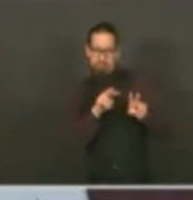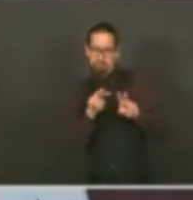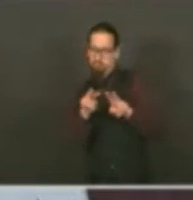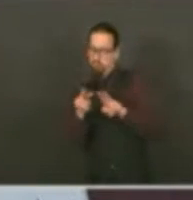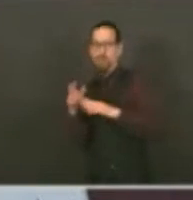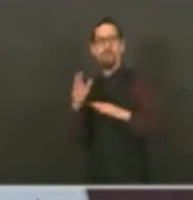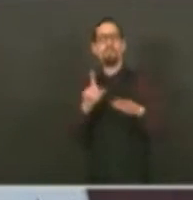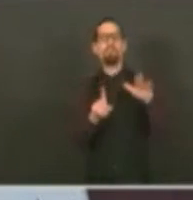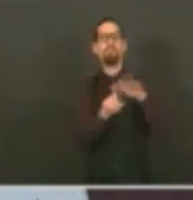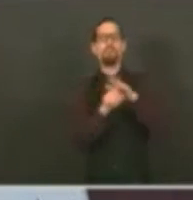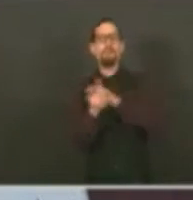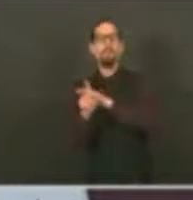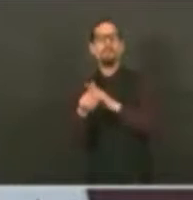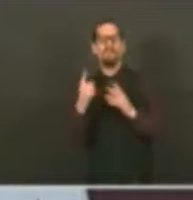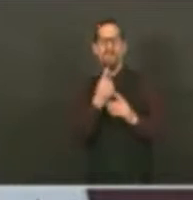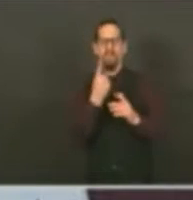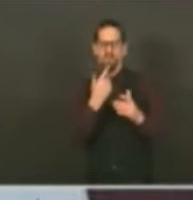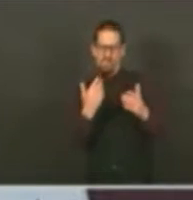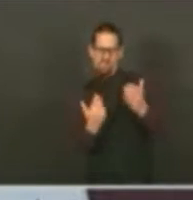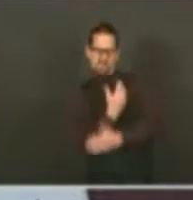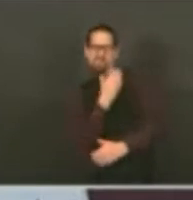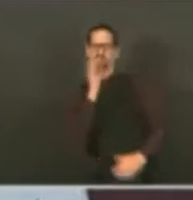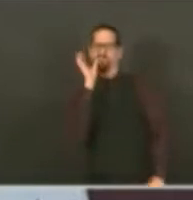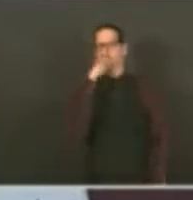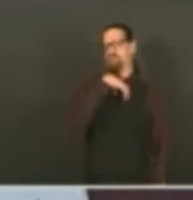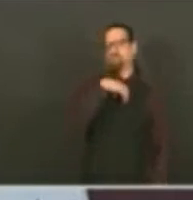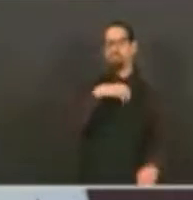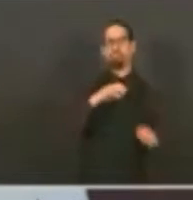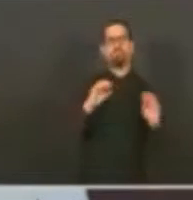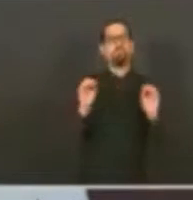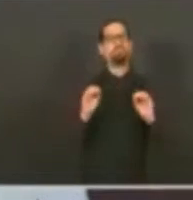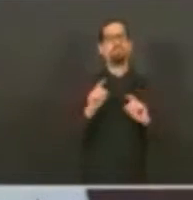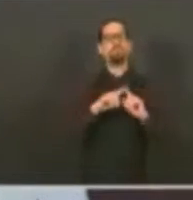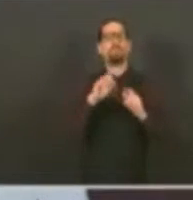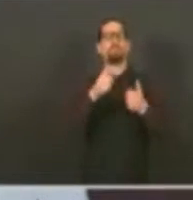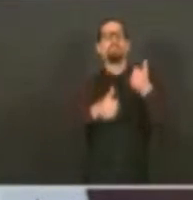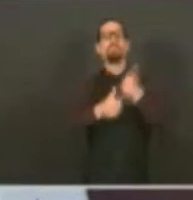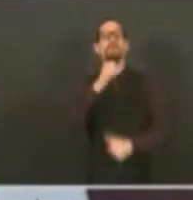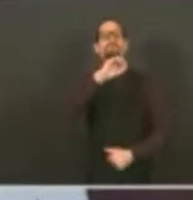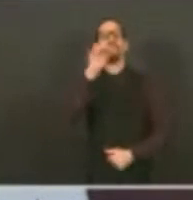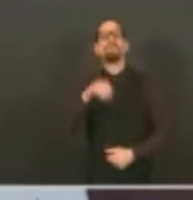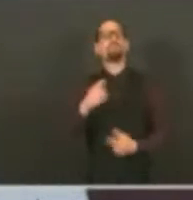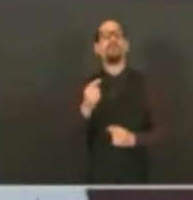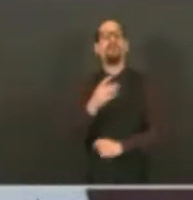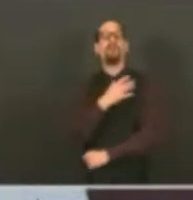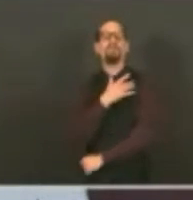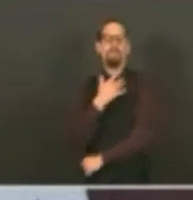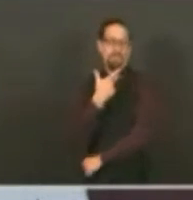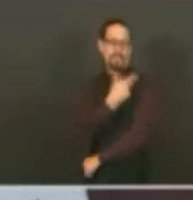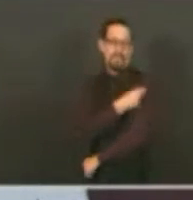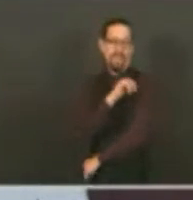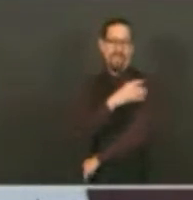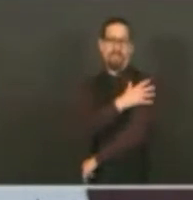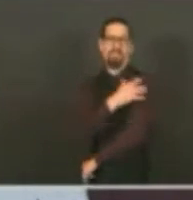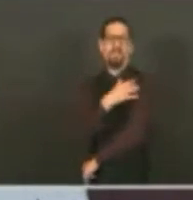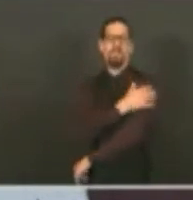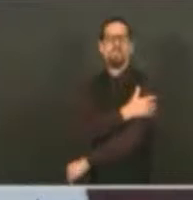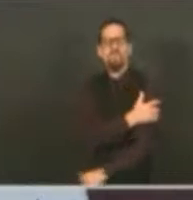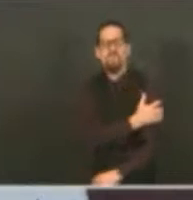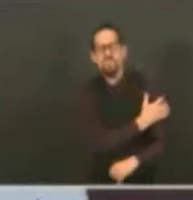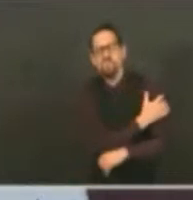of people that are experiencing soreness at the injection site. They're experiencing a little bit of fatigue, body aches, et cetera. These